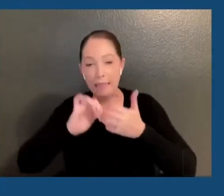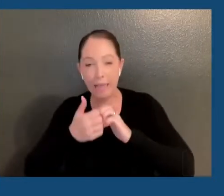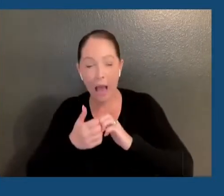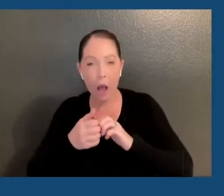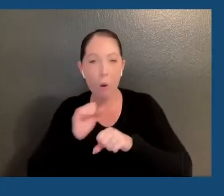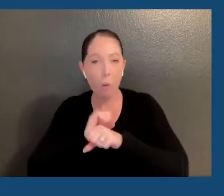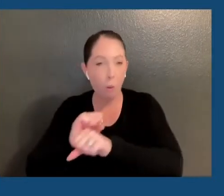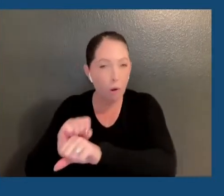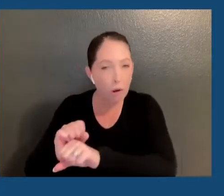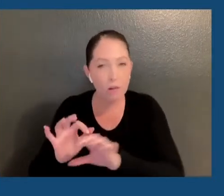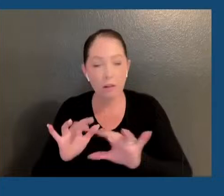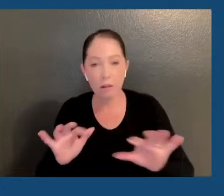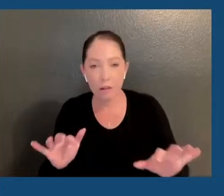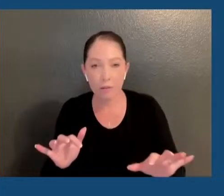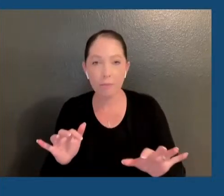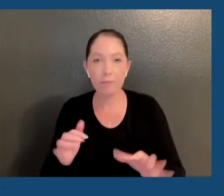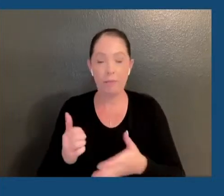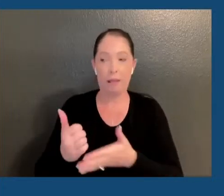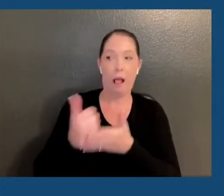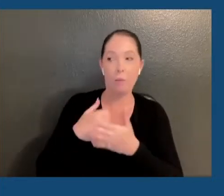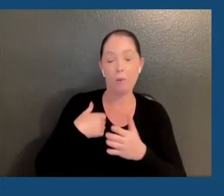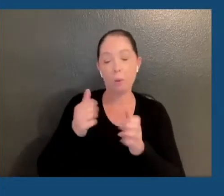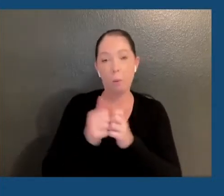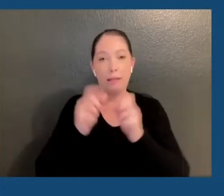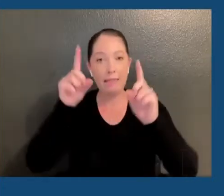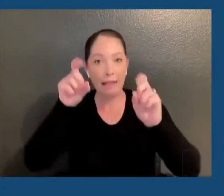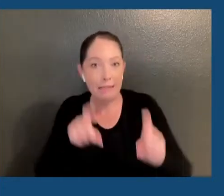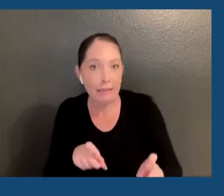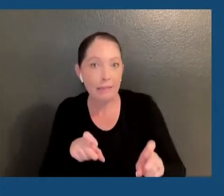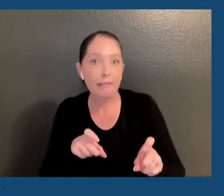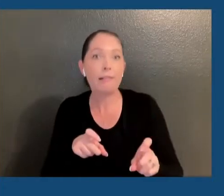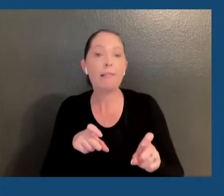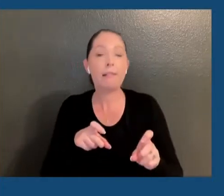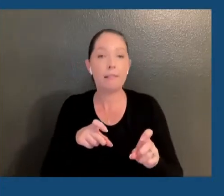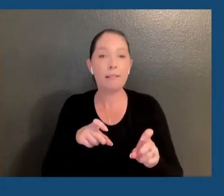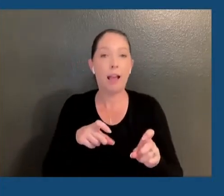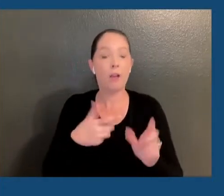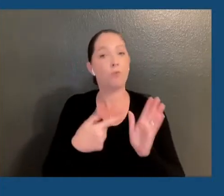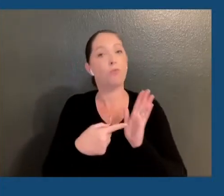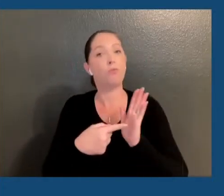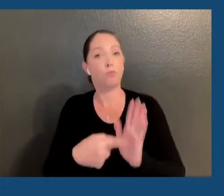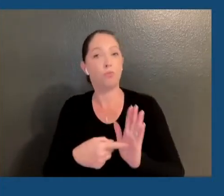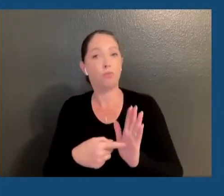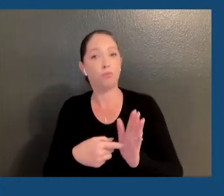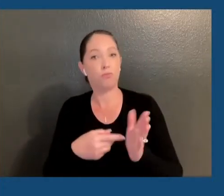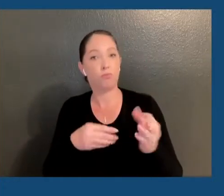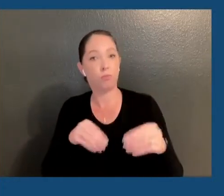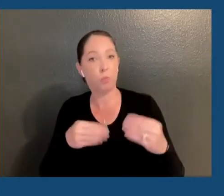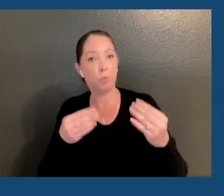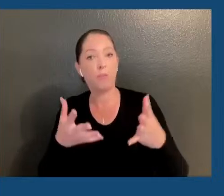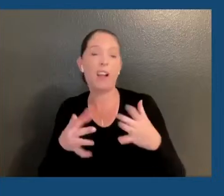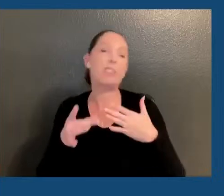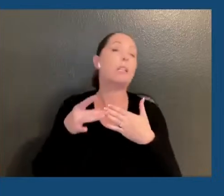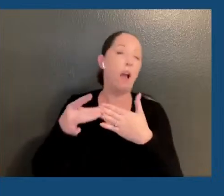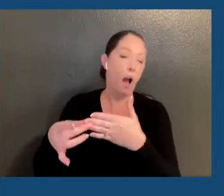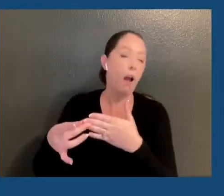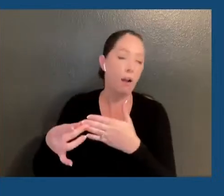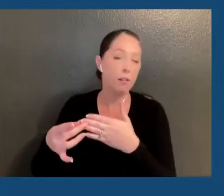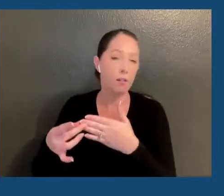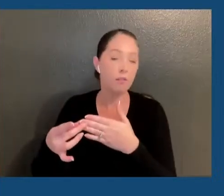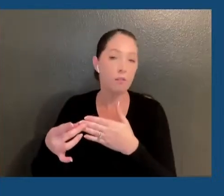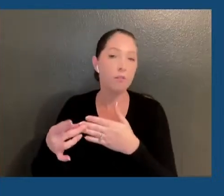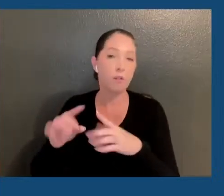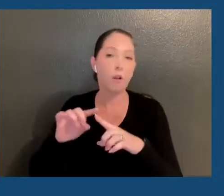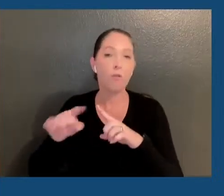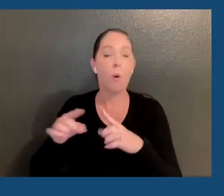helps extensive testing, and also provides a way provides a guide for development of